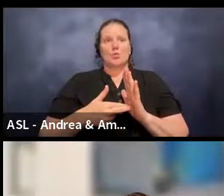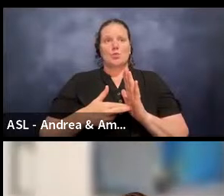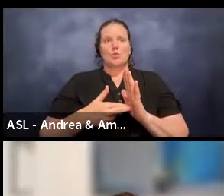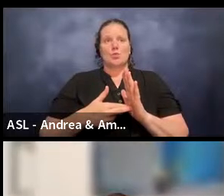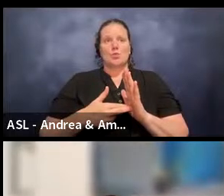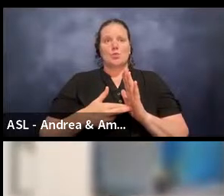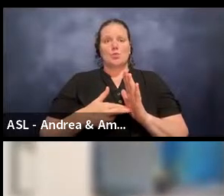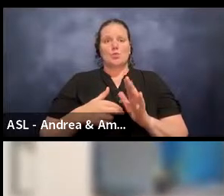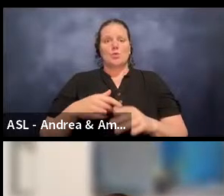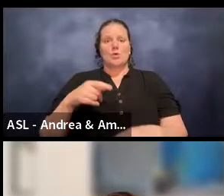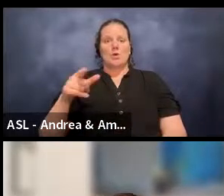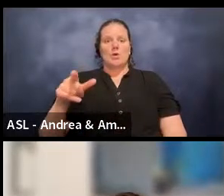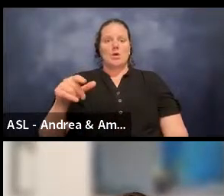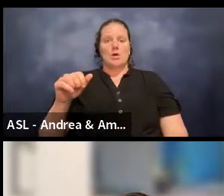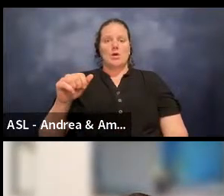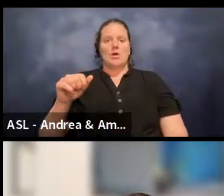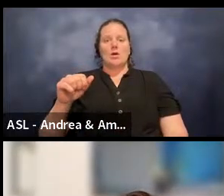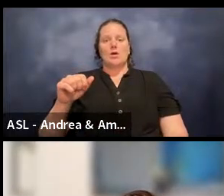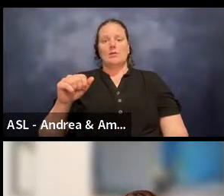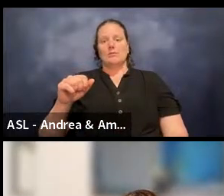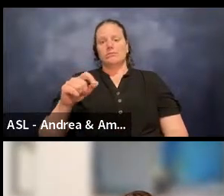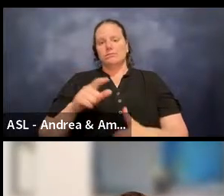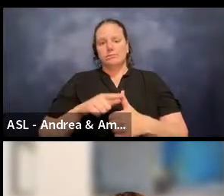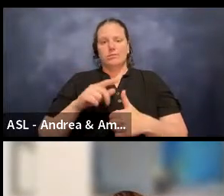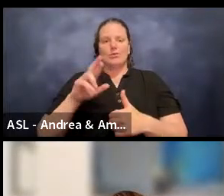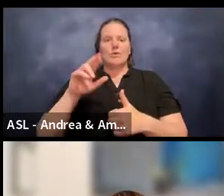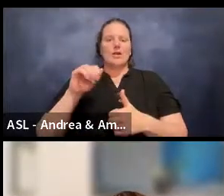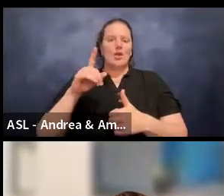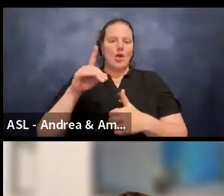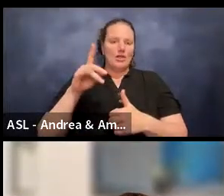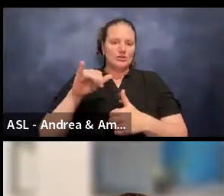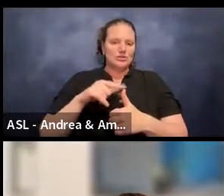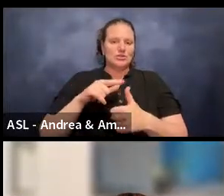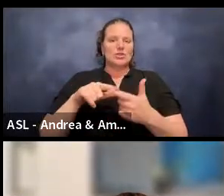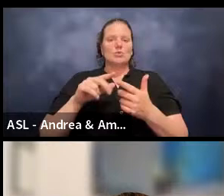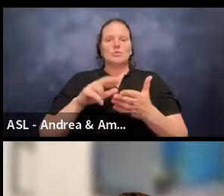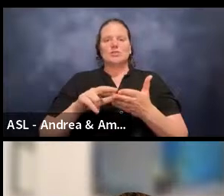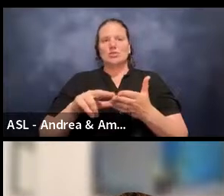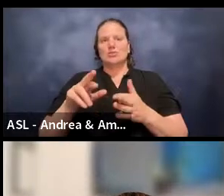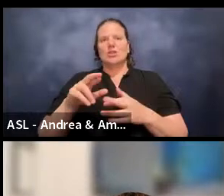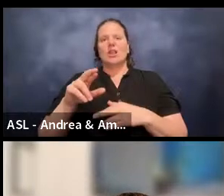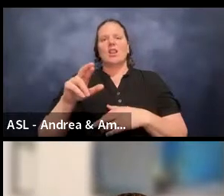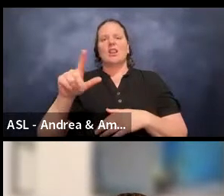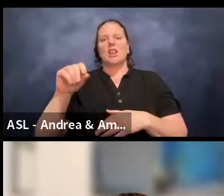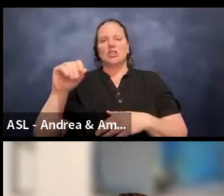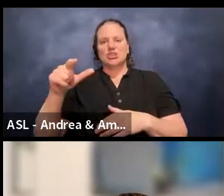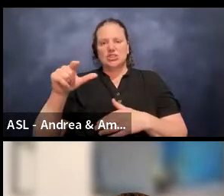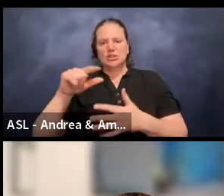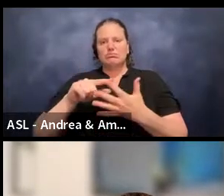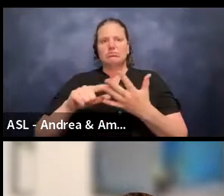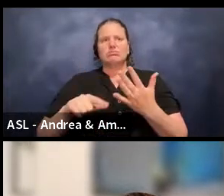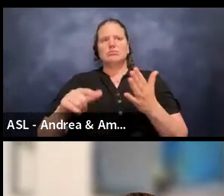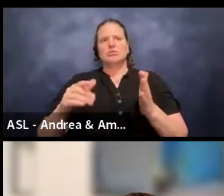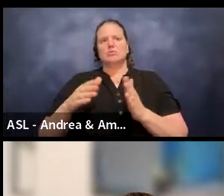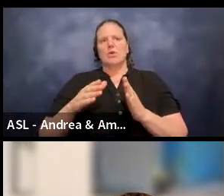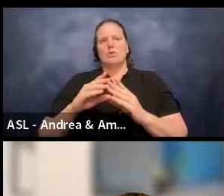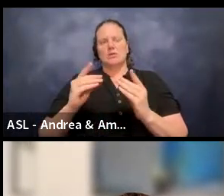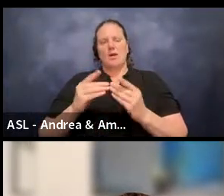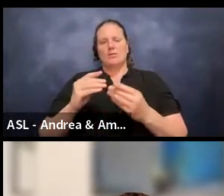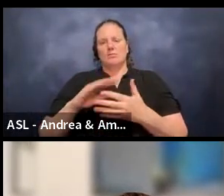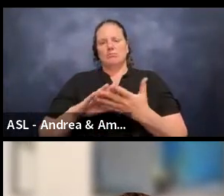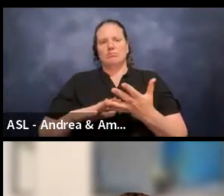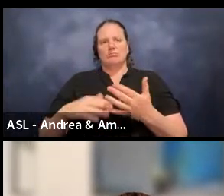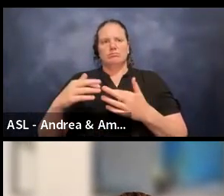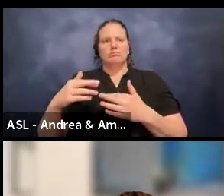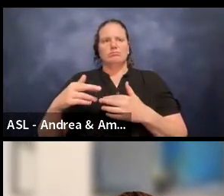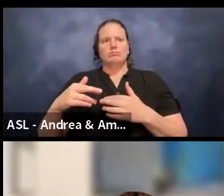Services Director. So we're lab pathology, radiology, research, logistics, and a couple other smaller departments,